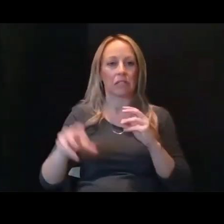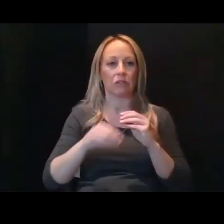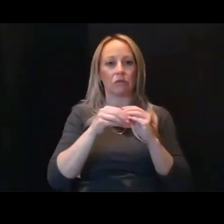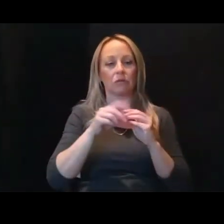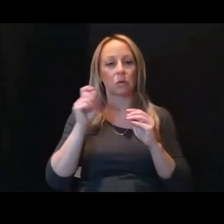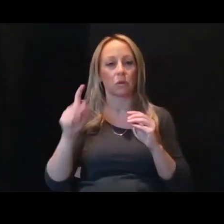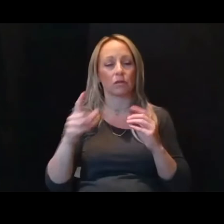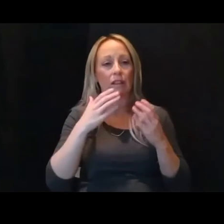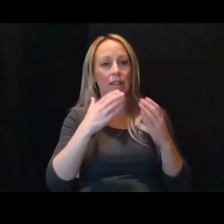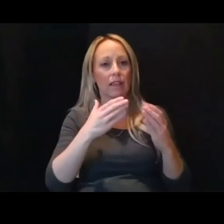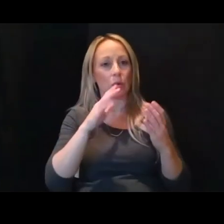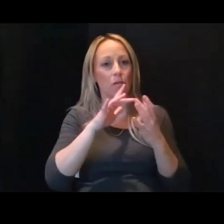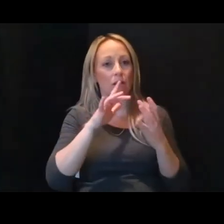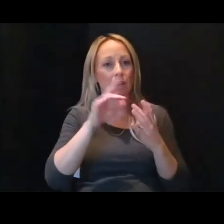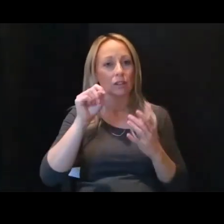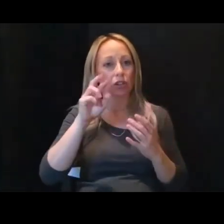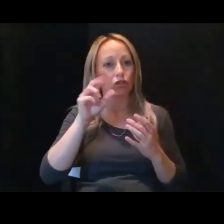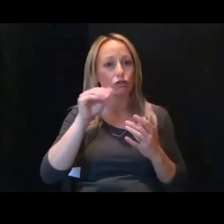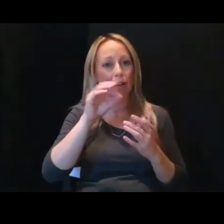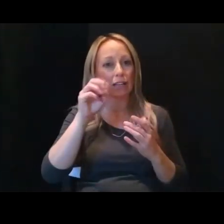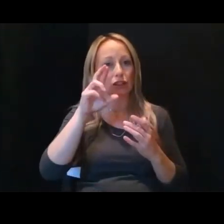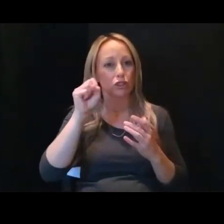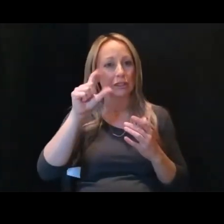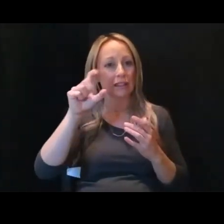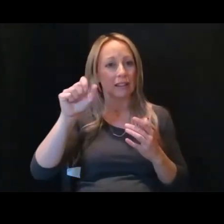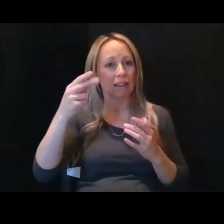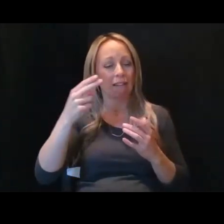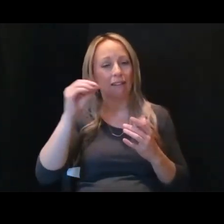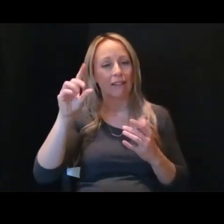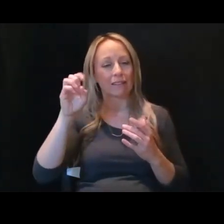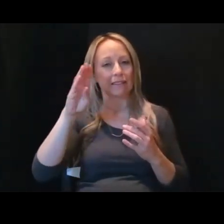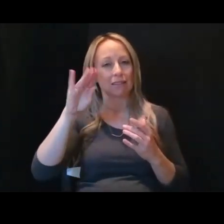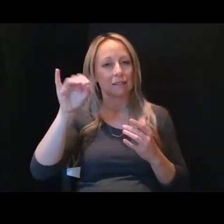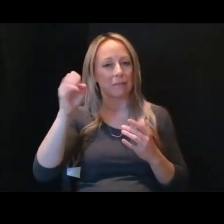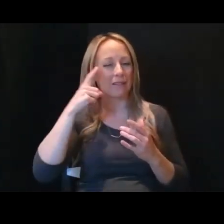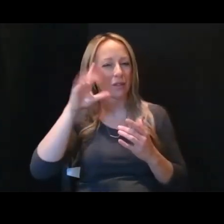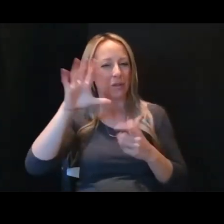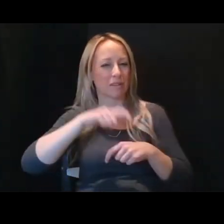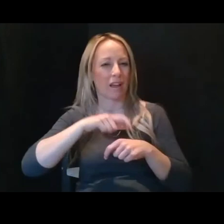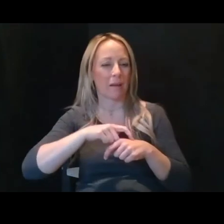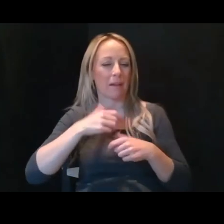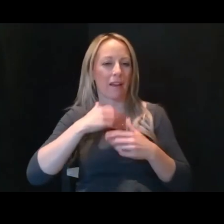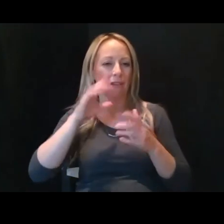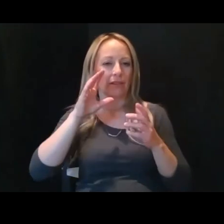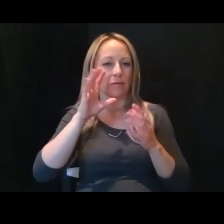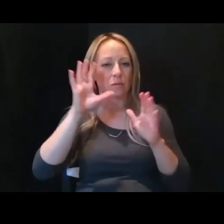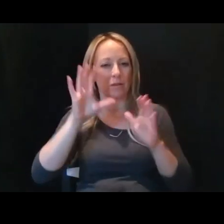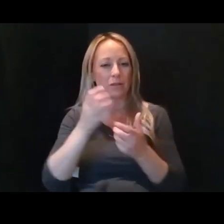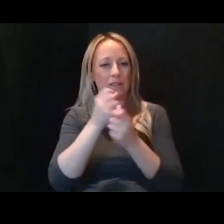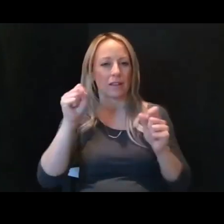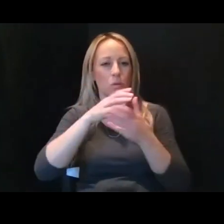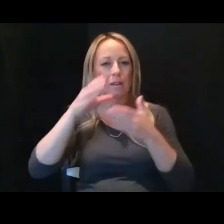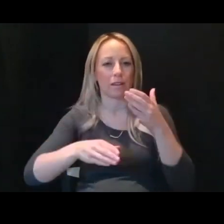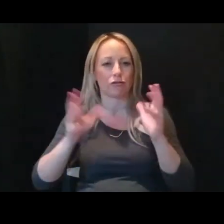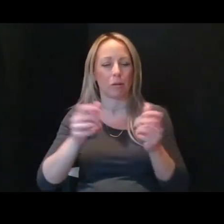your time, and to Ed and Nita as always. We wish everyone a good and safe weekend. We'll talk to you next week. Thank you.